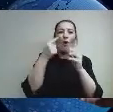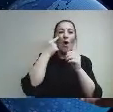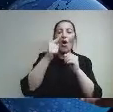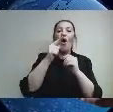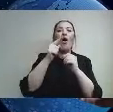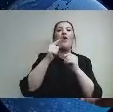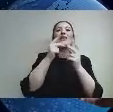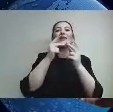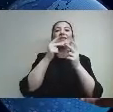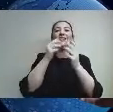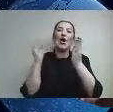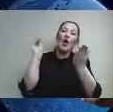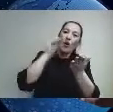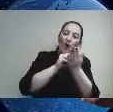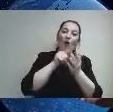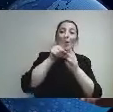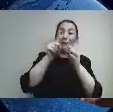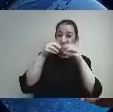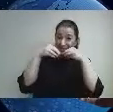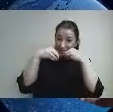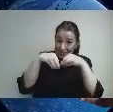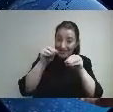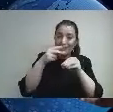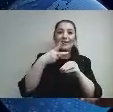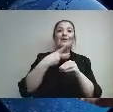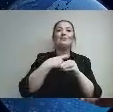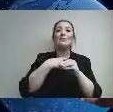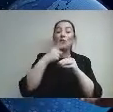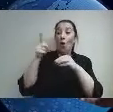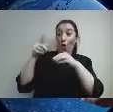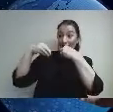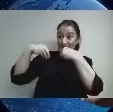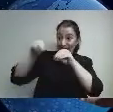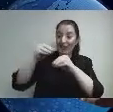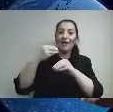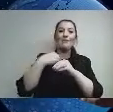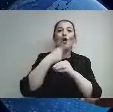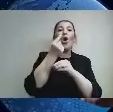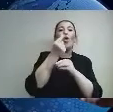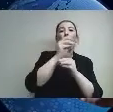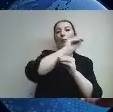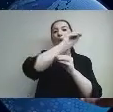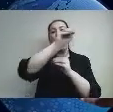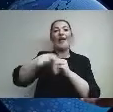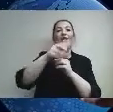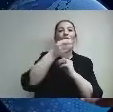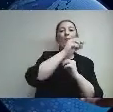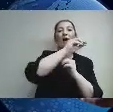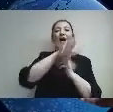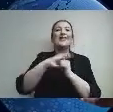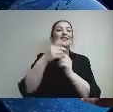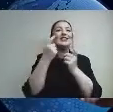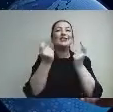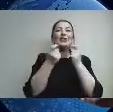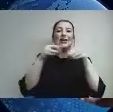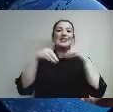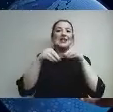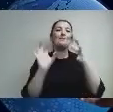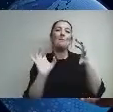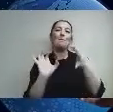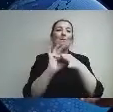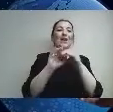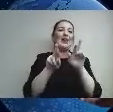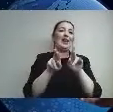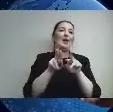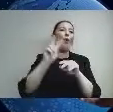actually, every sale, we can have a product based eco drone activity so that these initiatives can